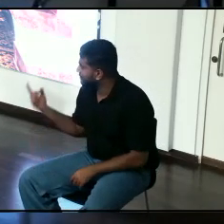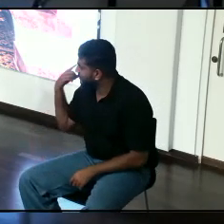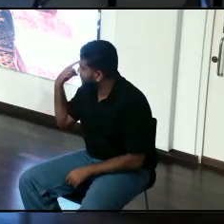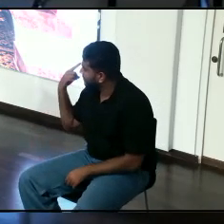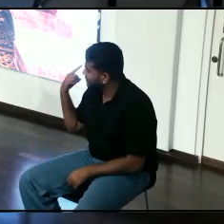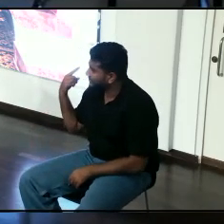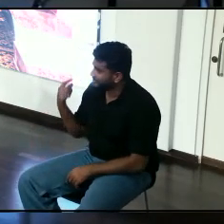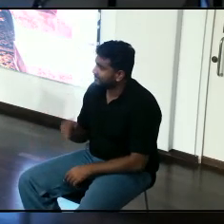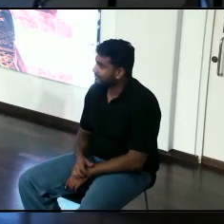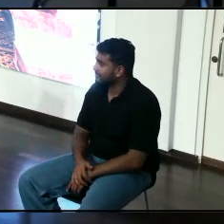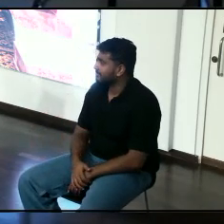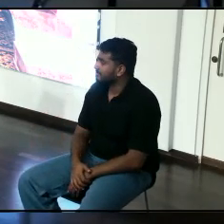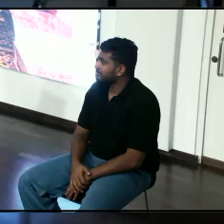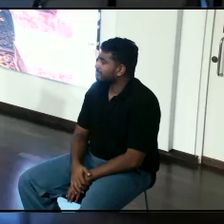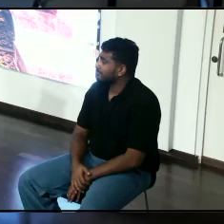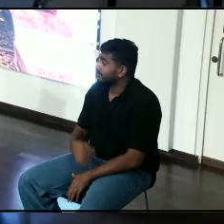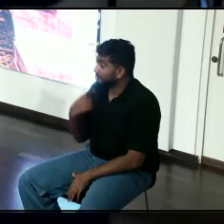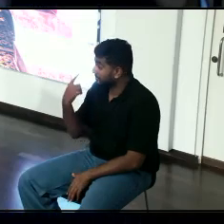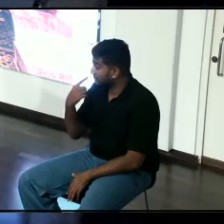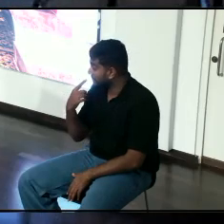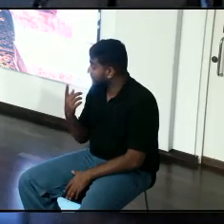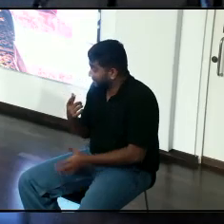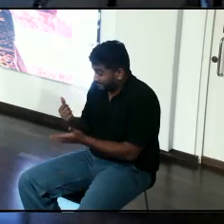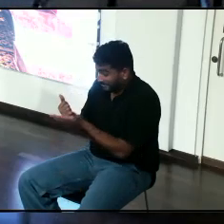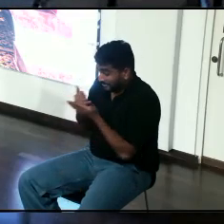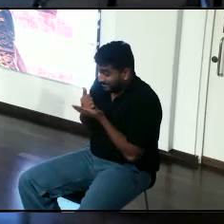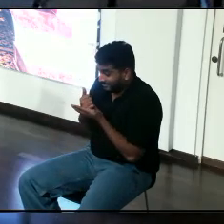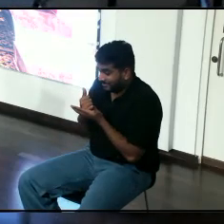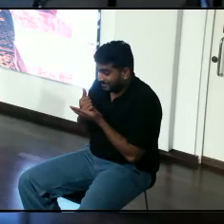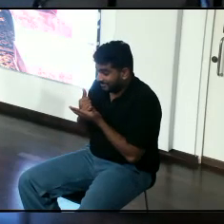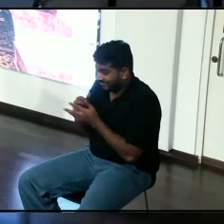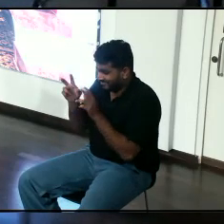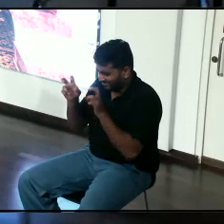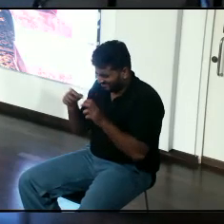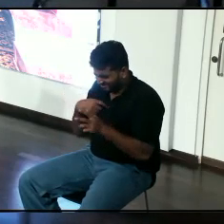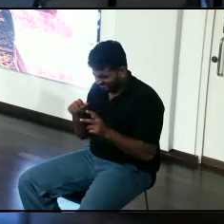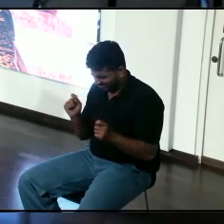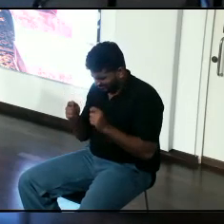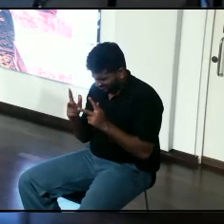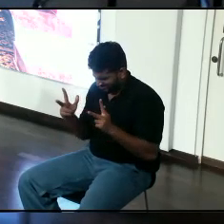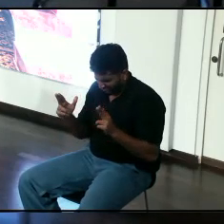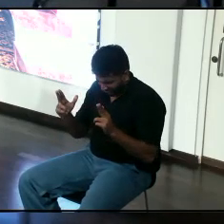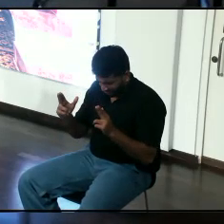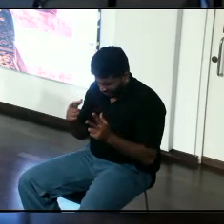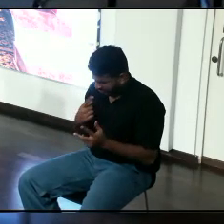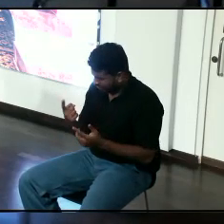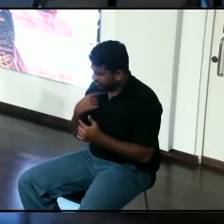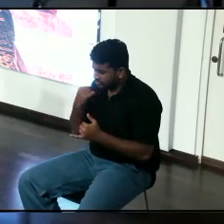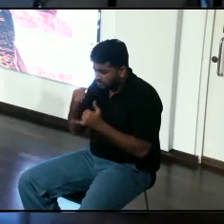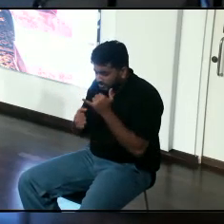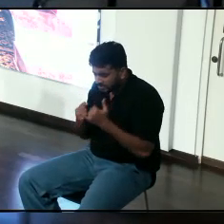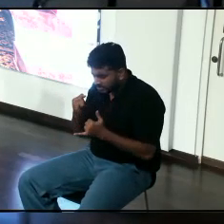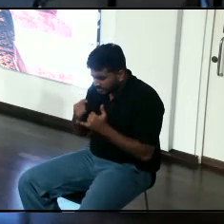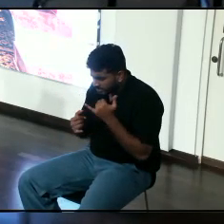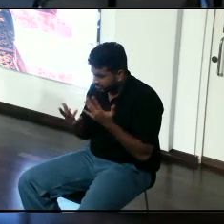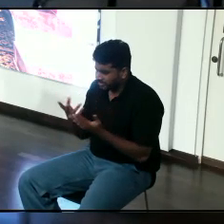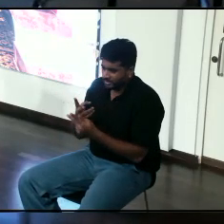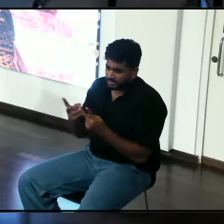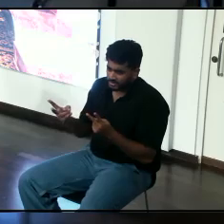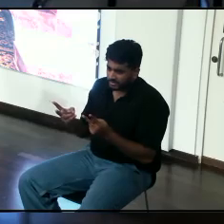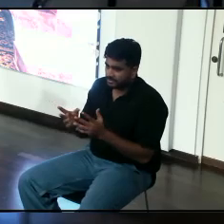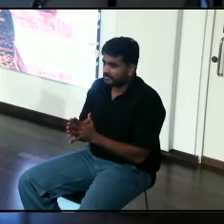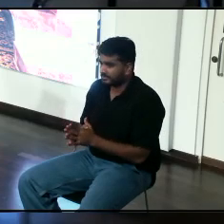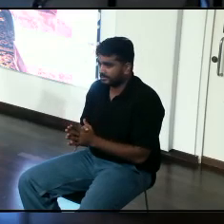in Lisbon, who really got me to tighten the edit and really tell a story that was succinct and